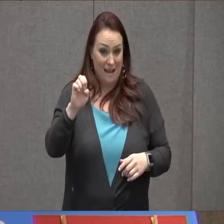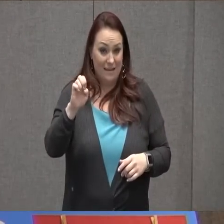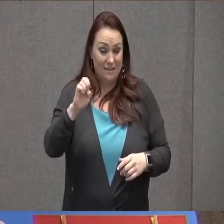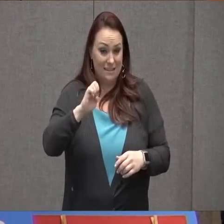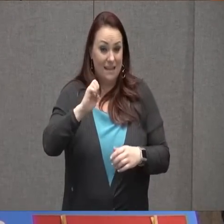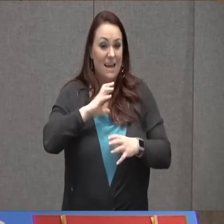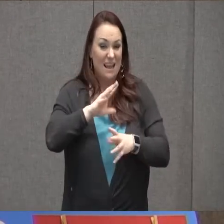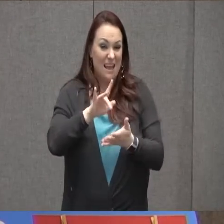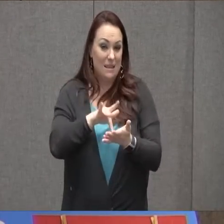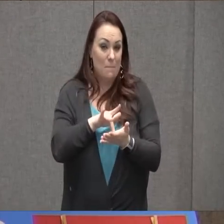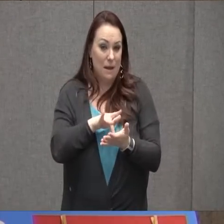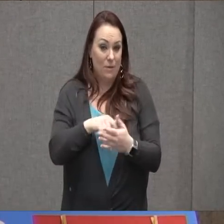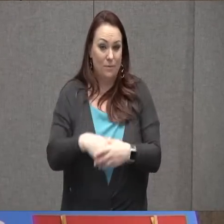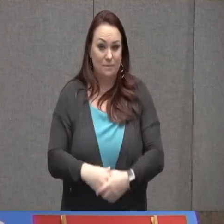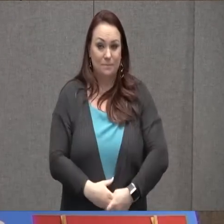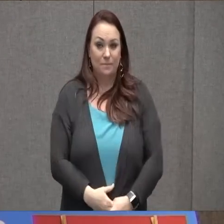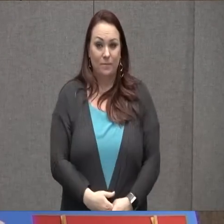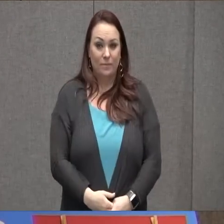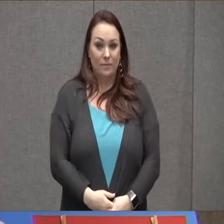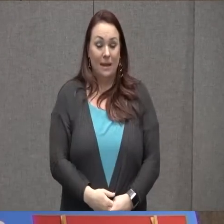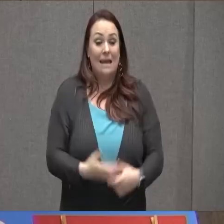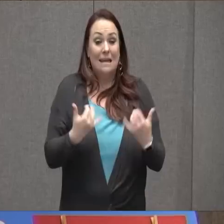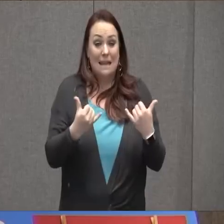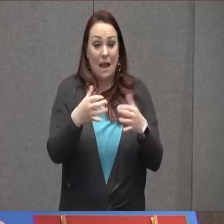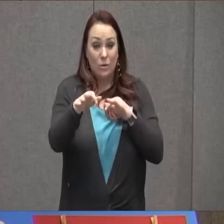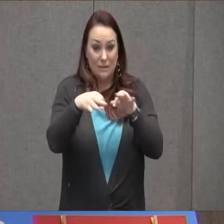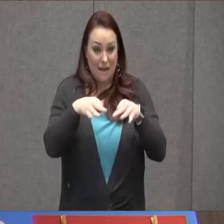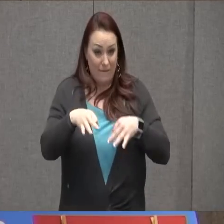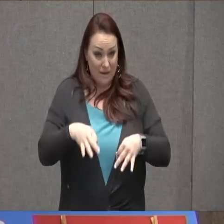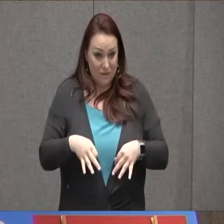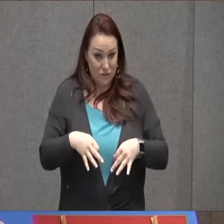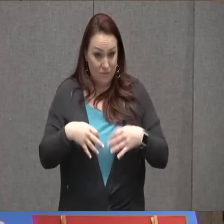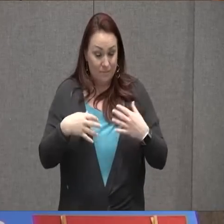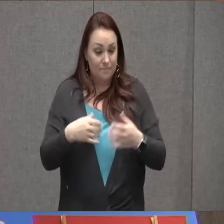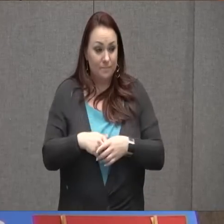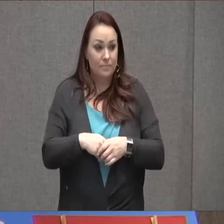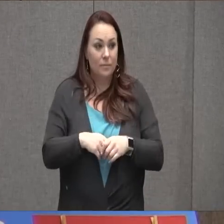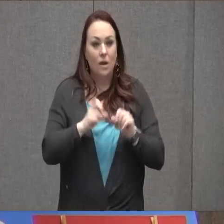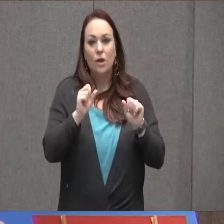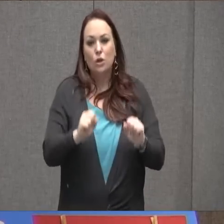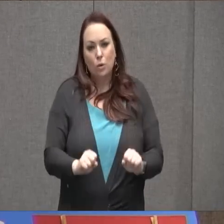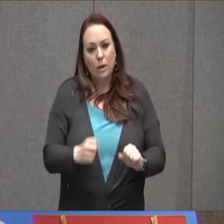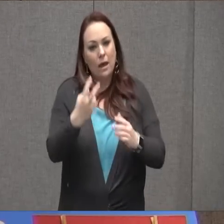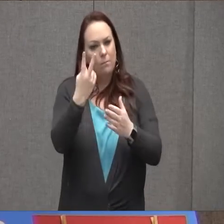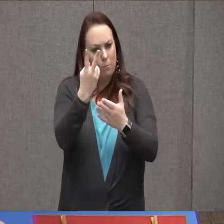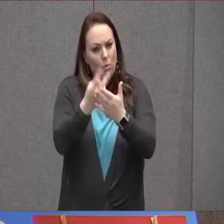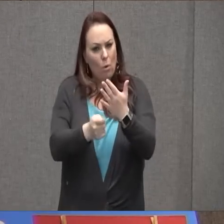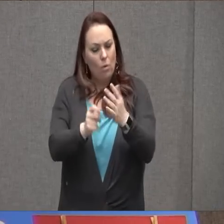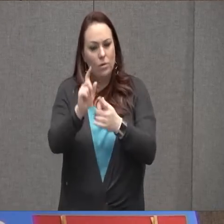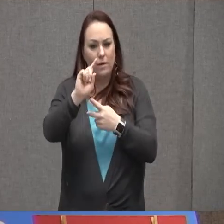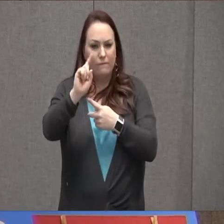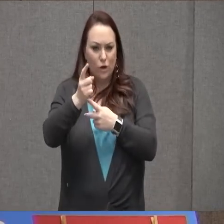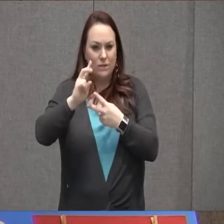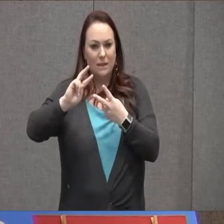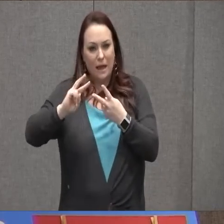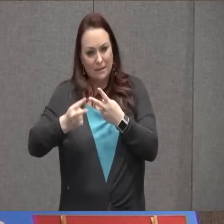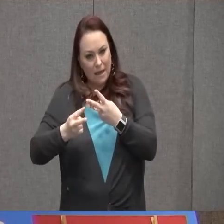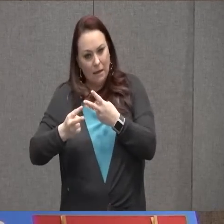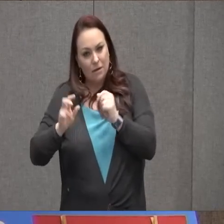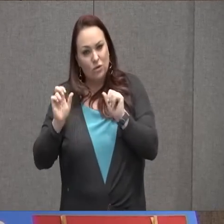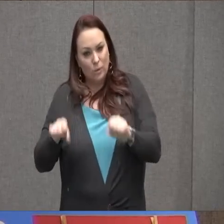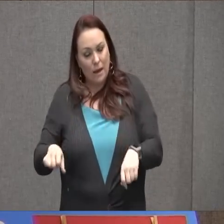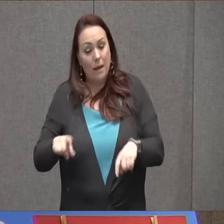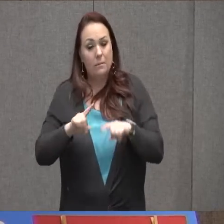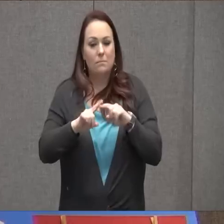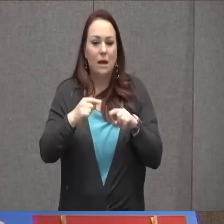The next thing we're going to do is put our definition. Now, you can put both definitions of this word, but I really